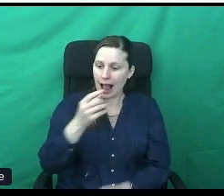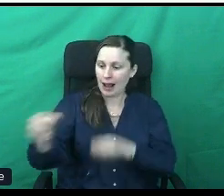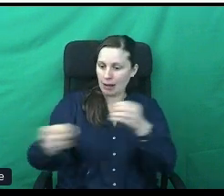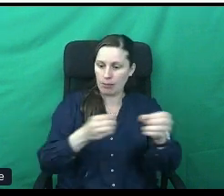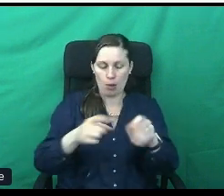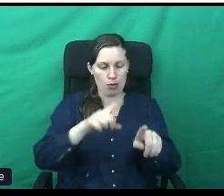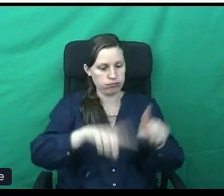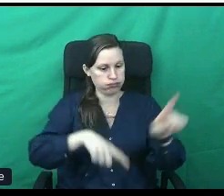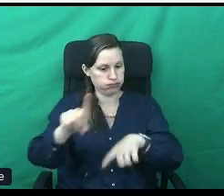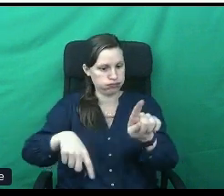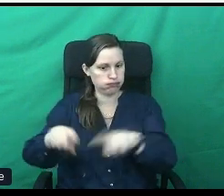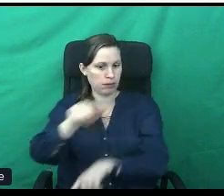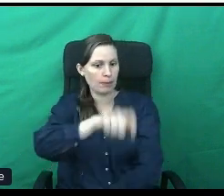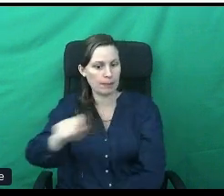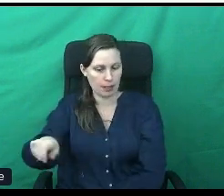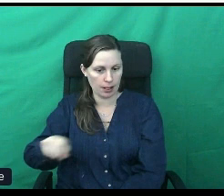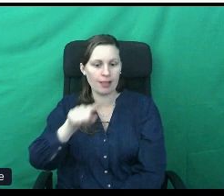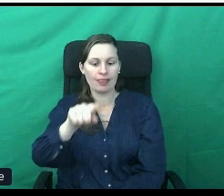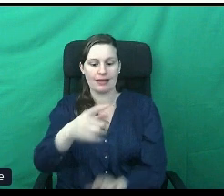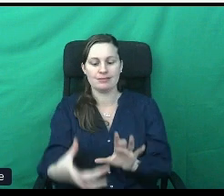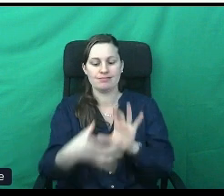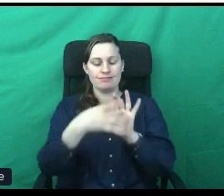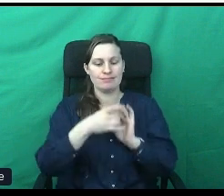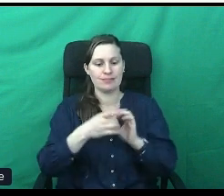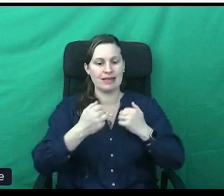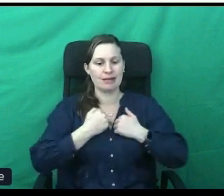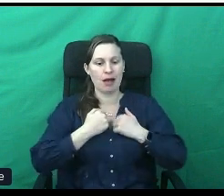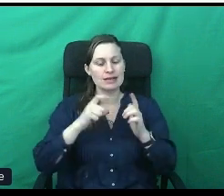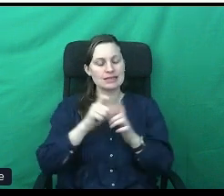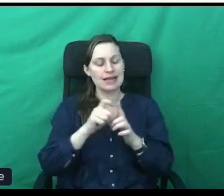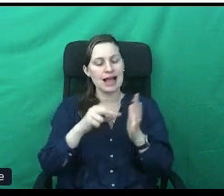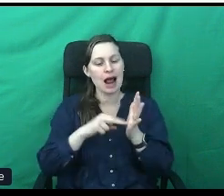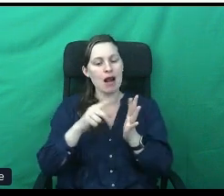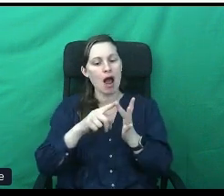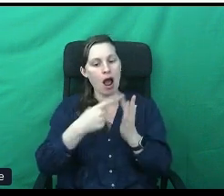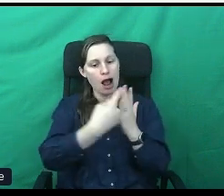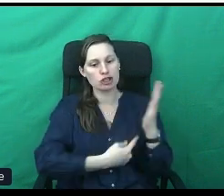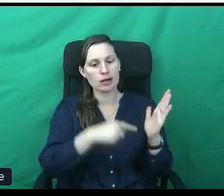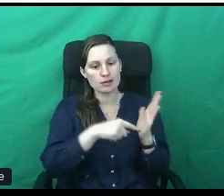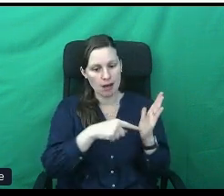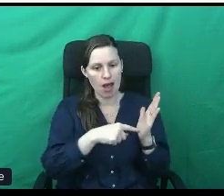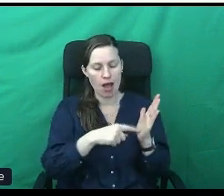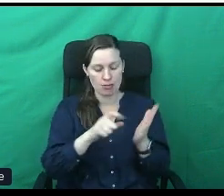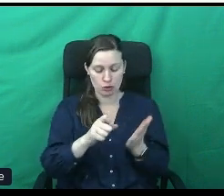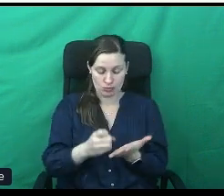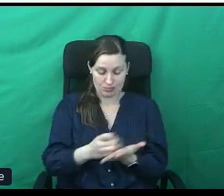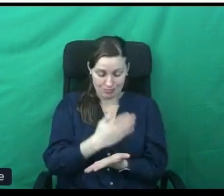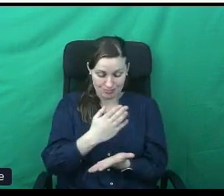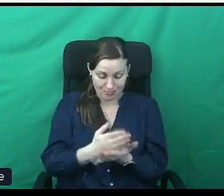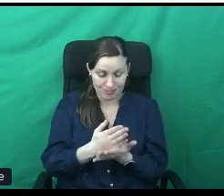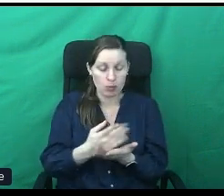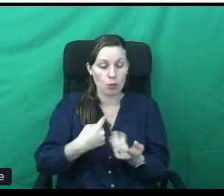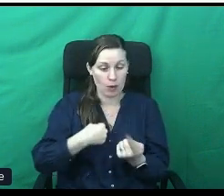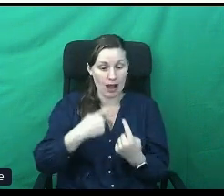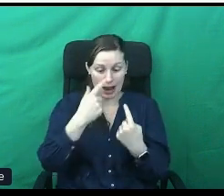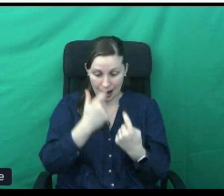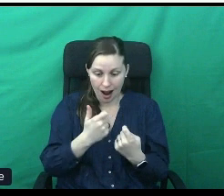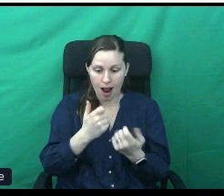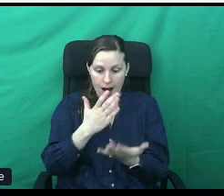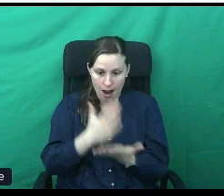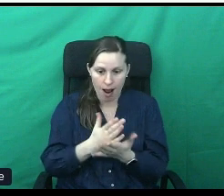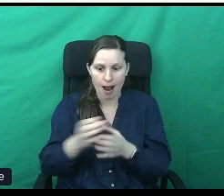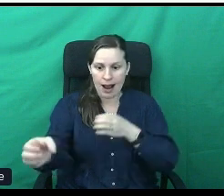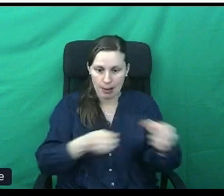workforce. So this ties into our wider D&I agenda. Again, to ensure we can truly employ a